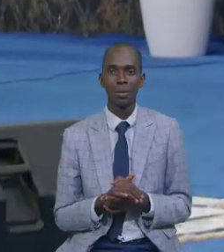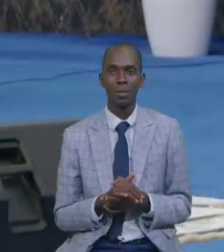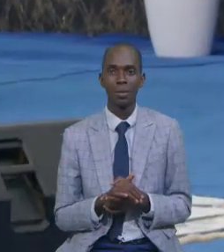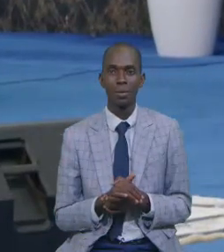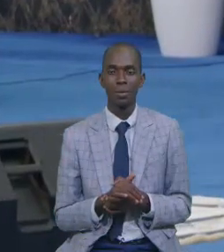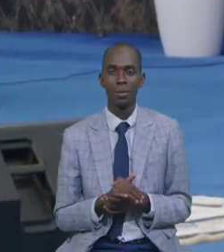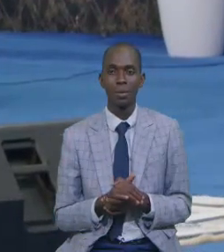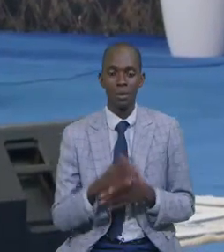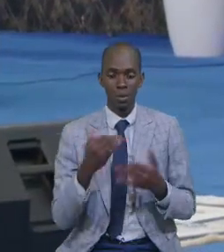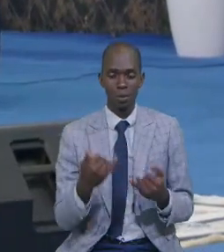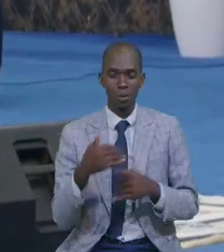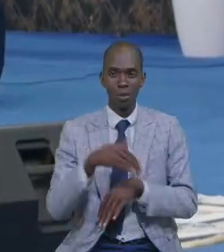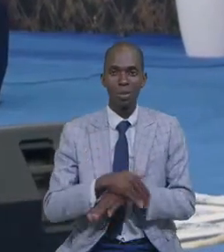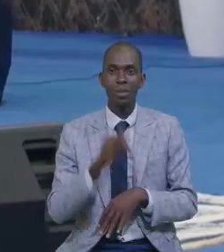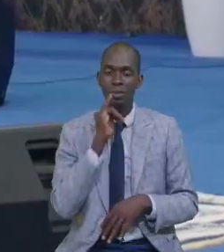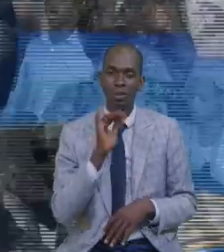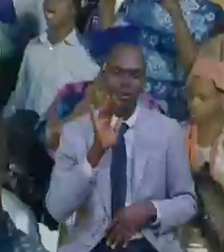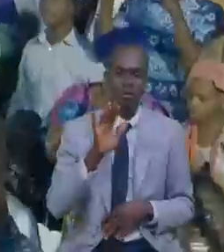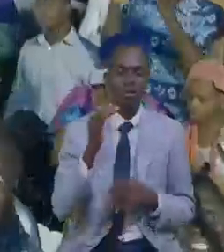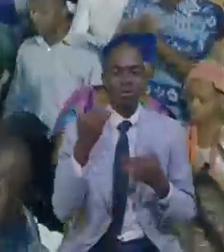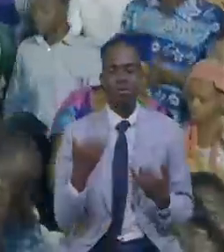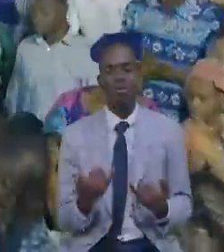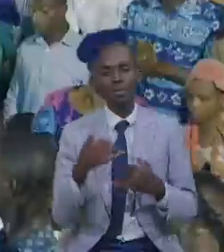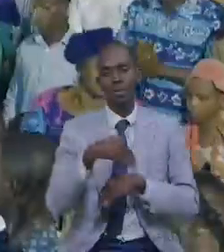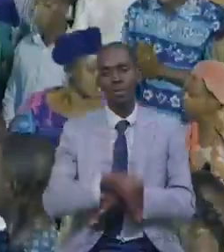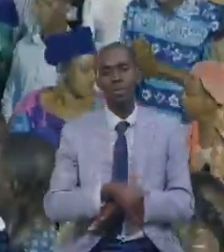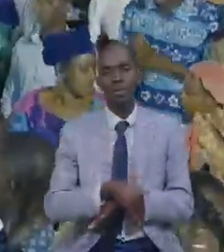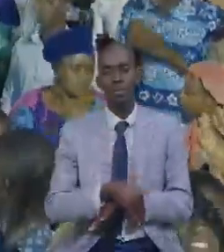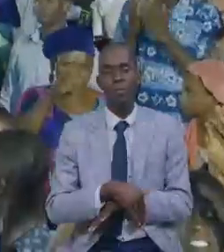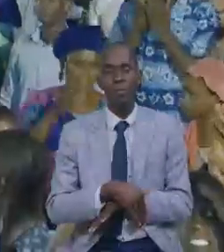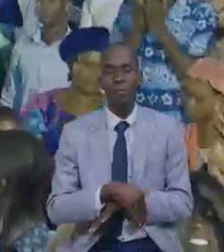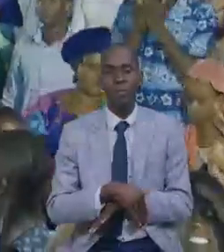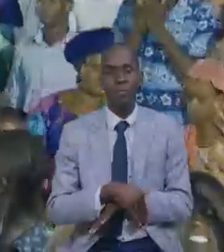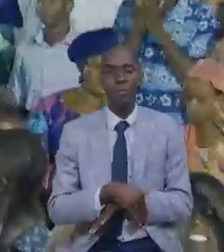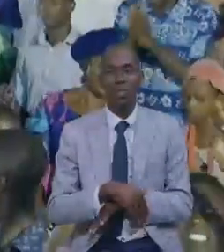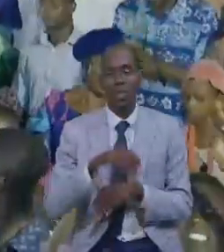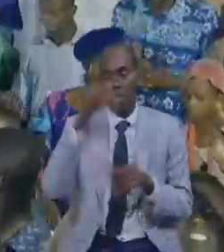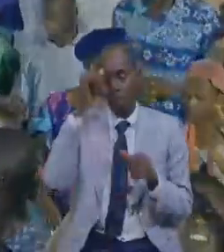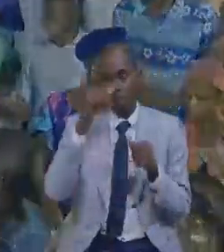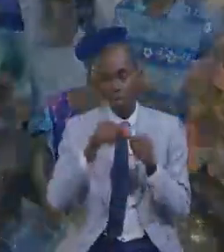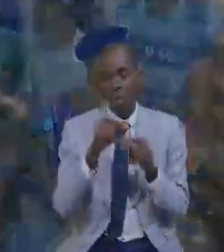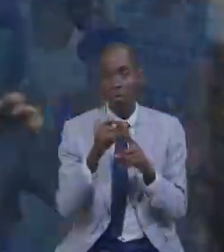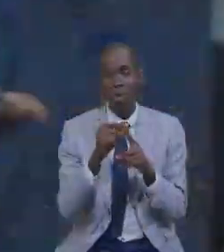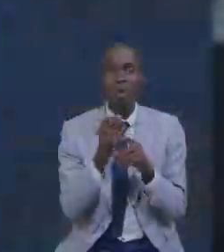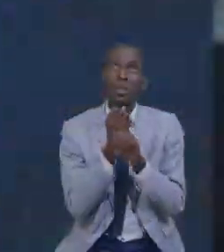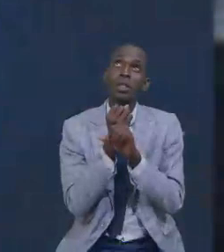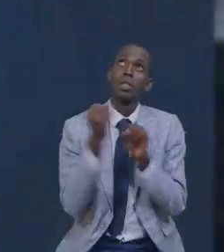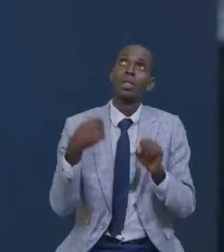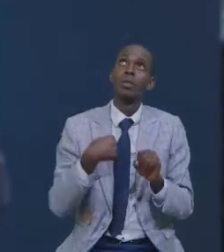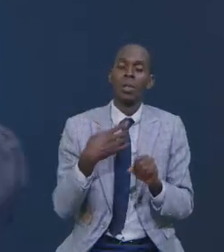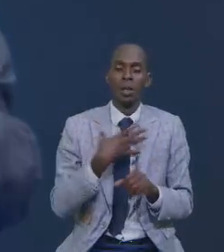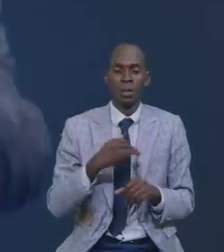Tonight is your night. You remember, save me and I shall be